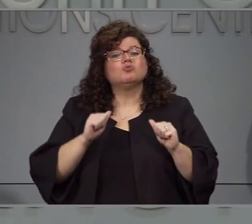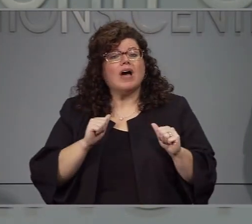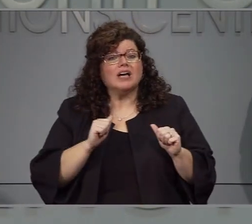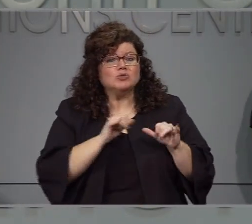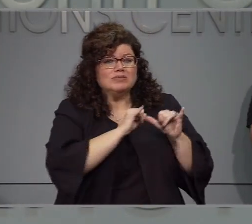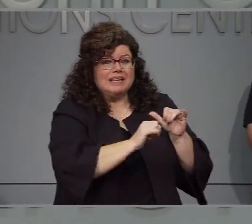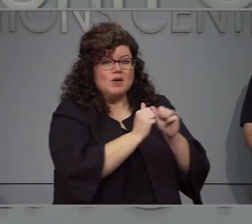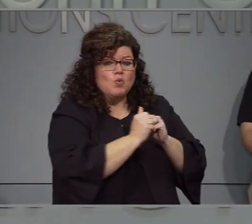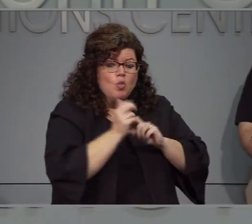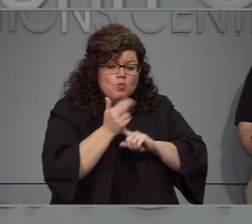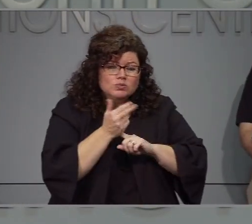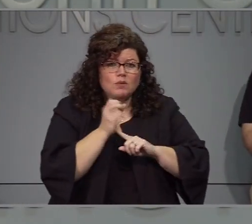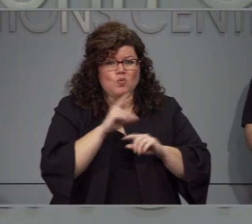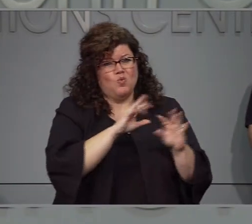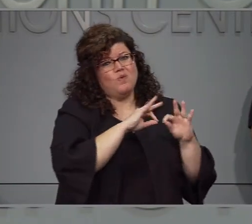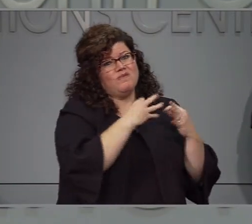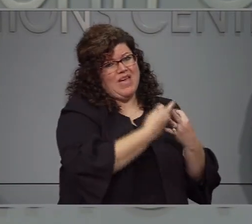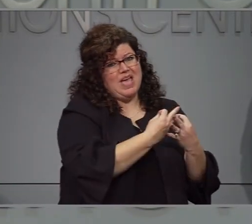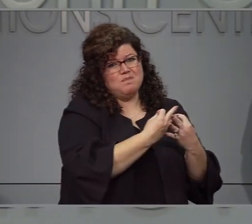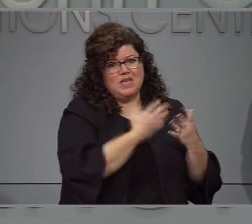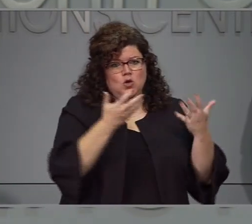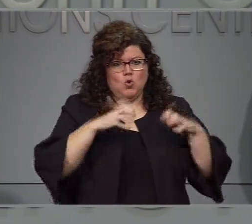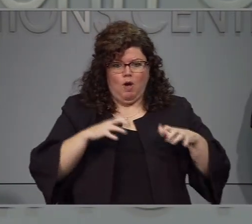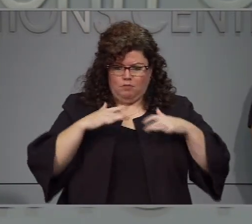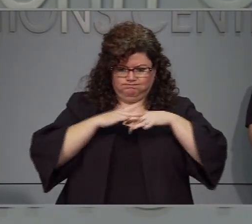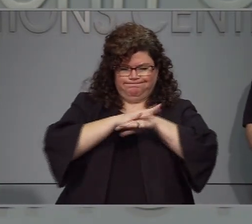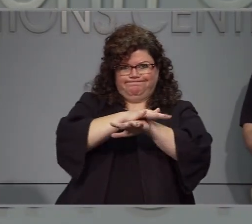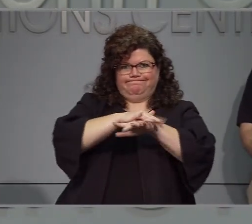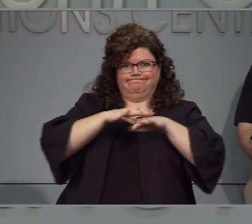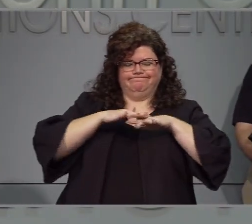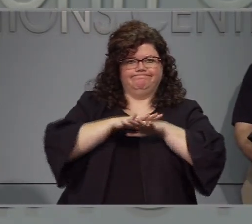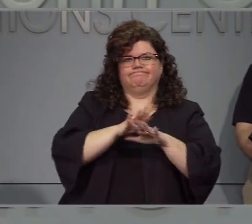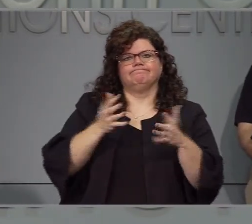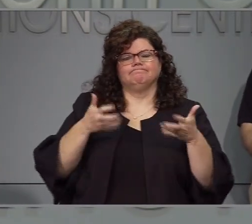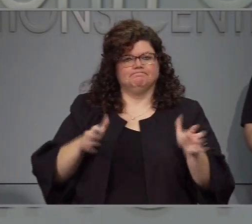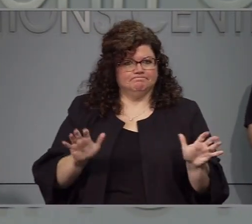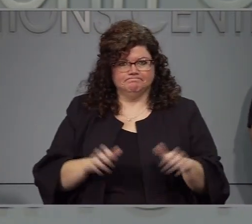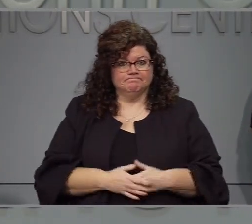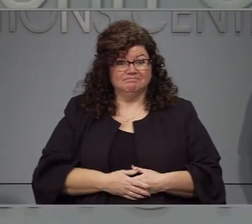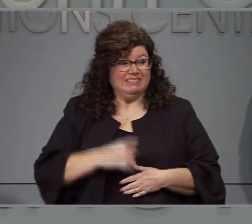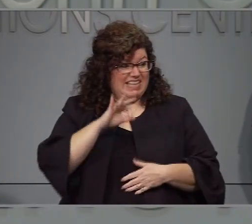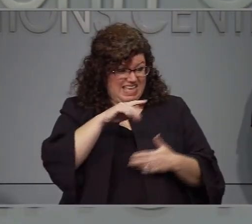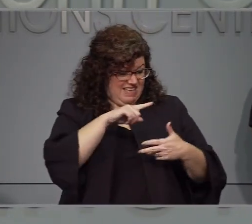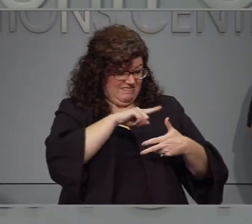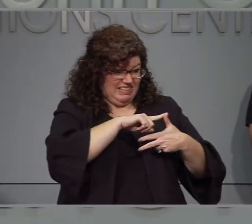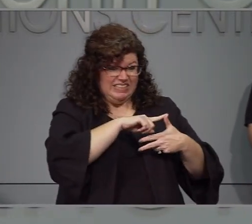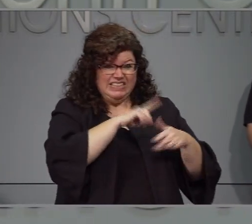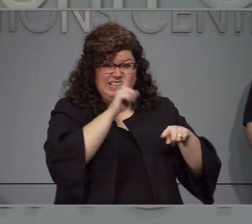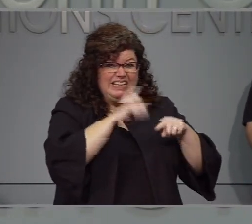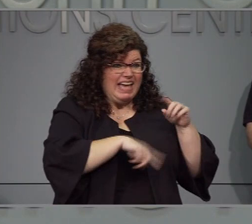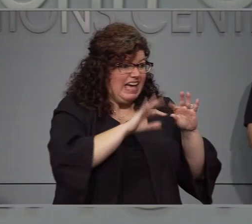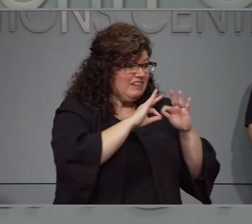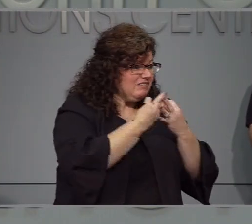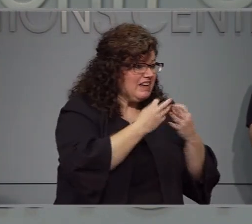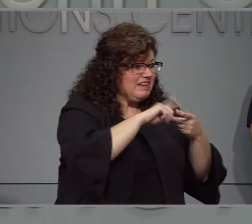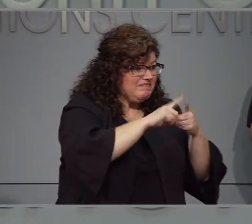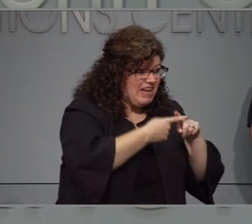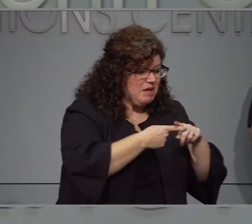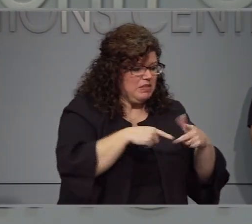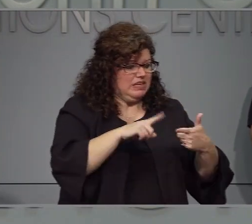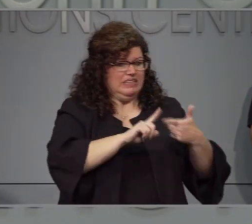a hotel to minimize contact with others during this pandemic. If these options are not available, go to a